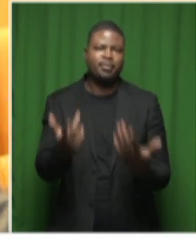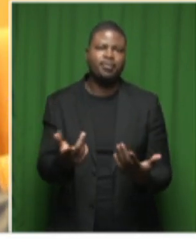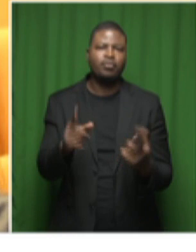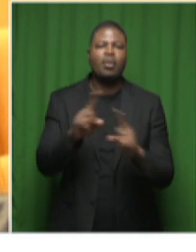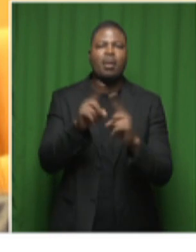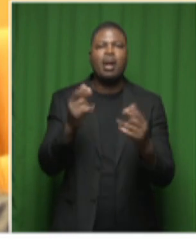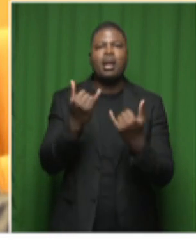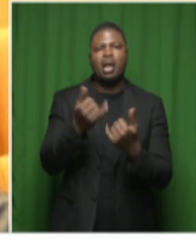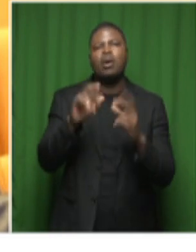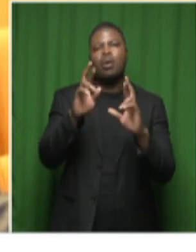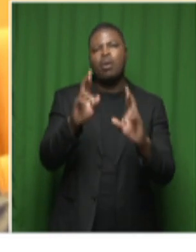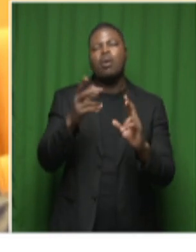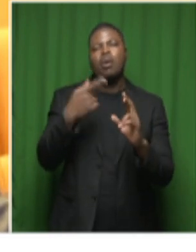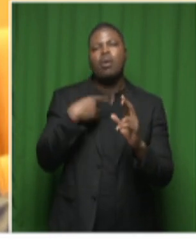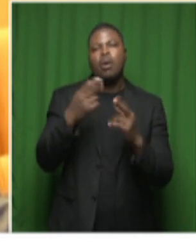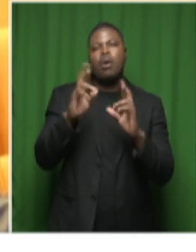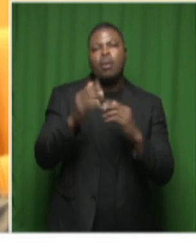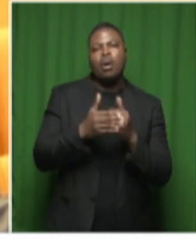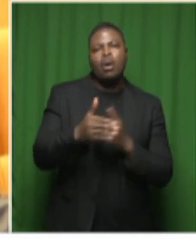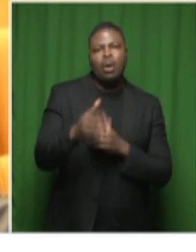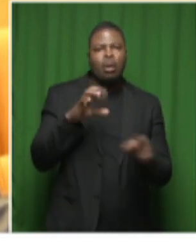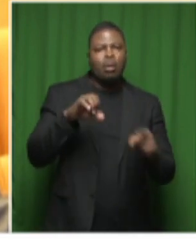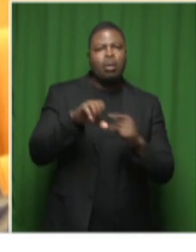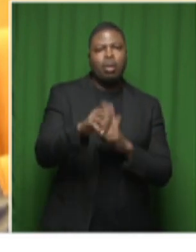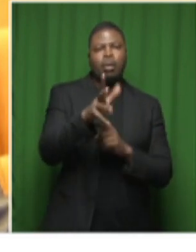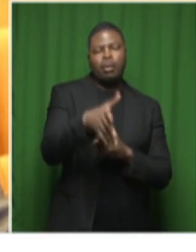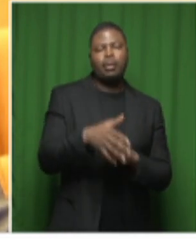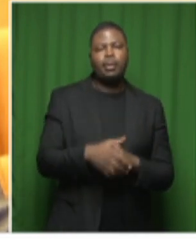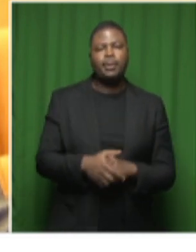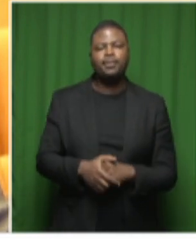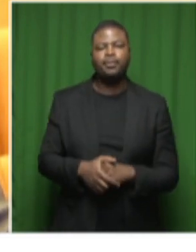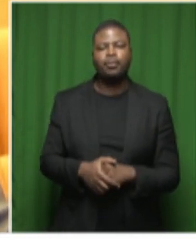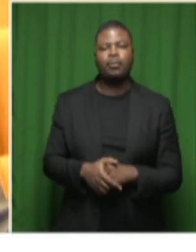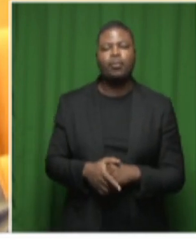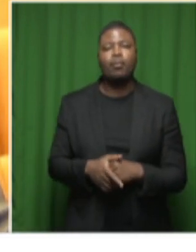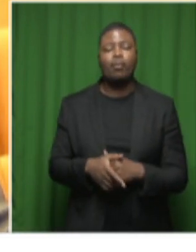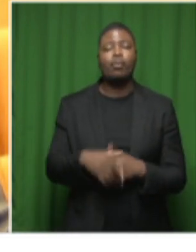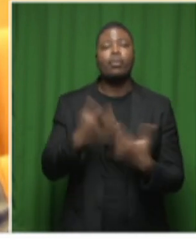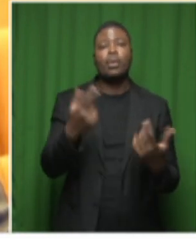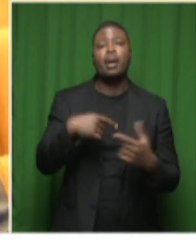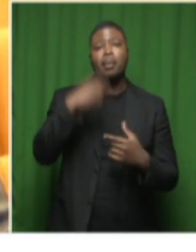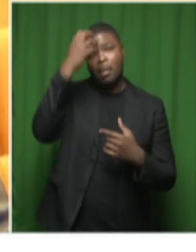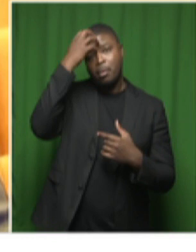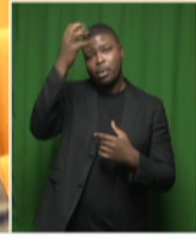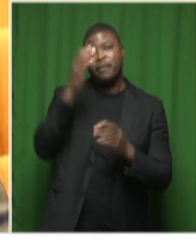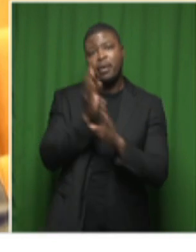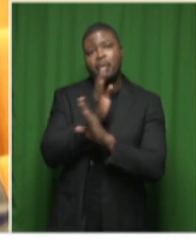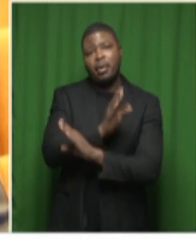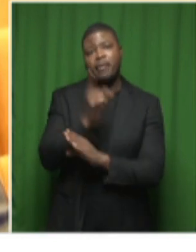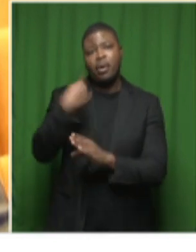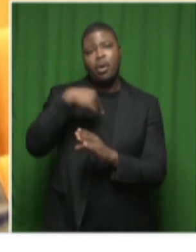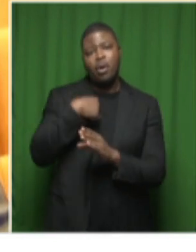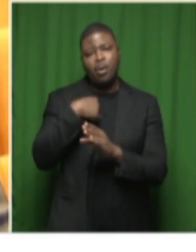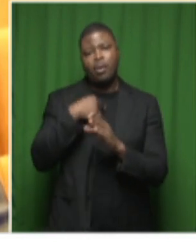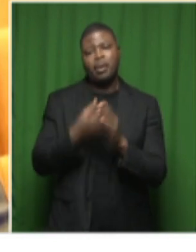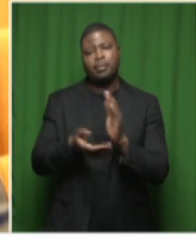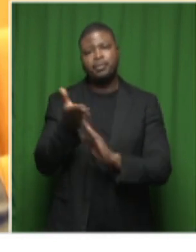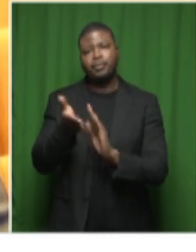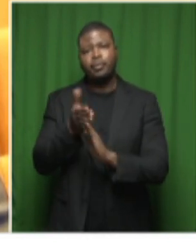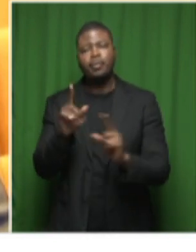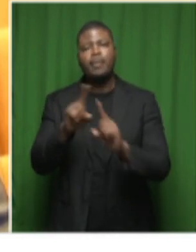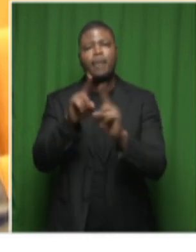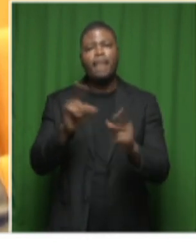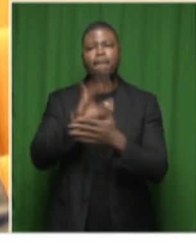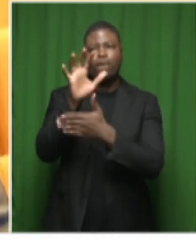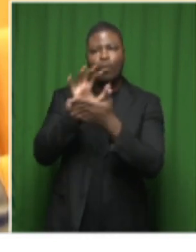track. That's positive news. But Prof, before we go any further, I want to take you back to a statement you made head on at